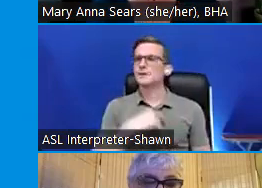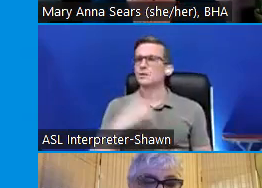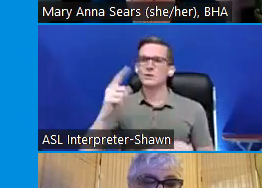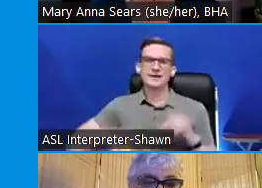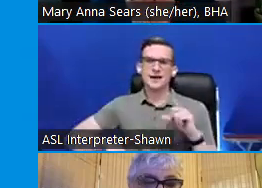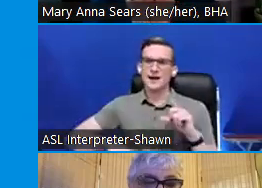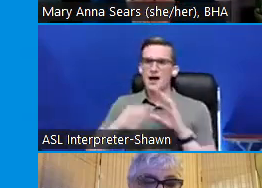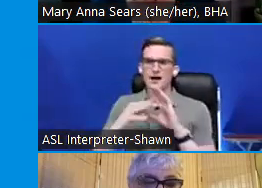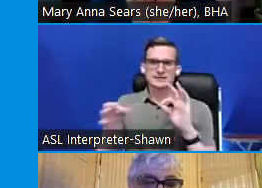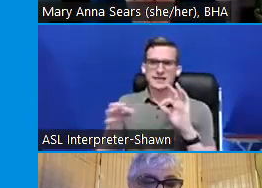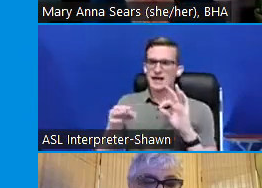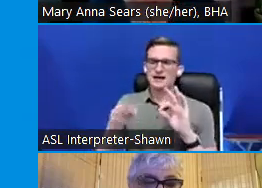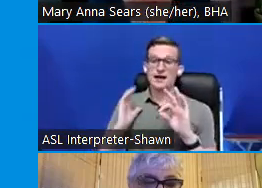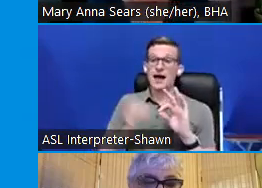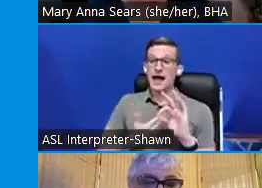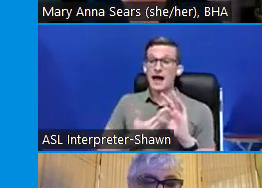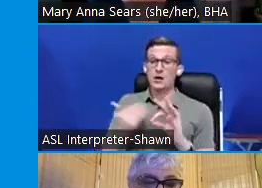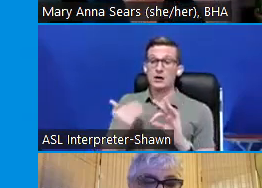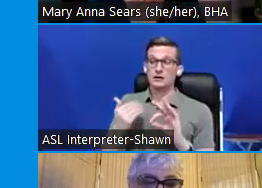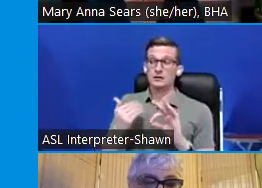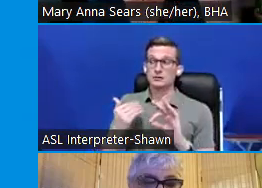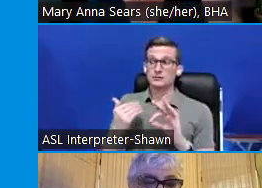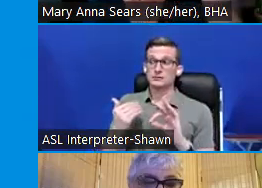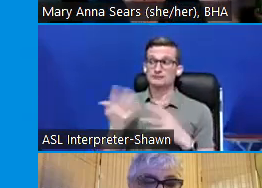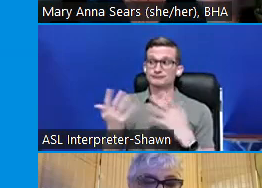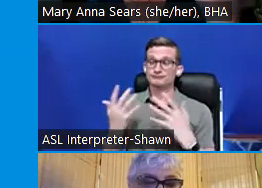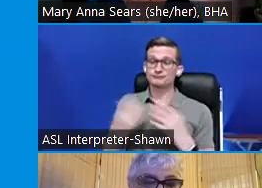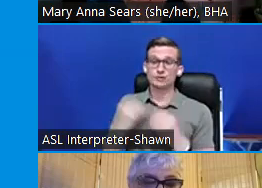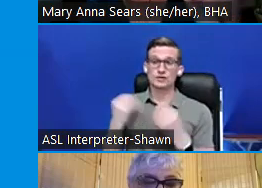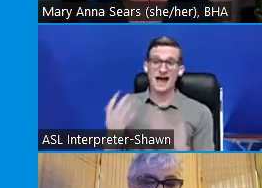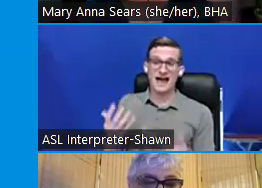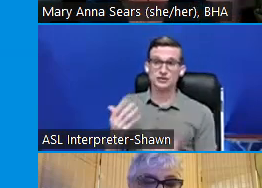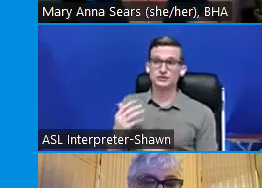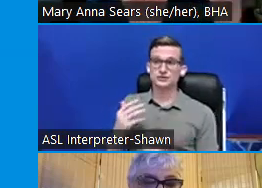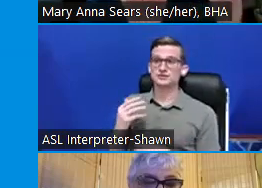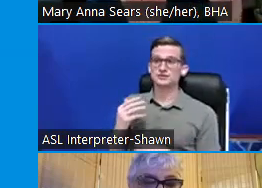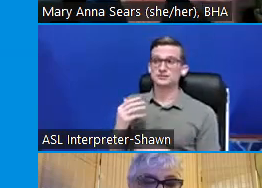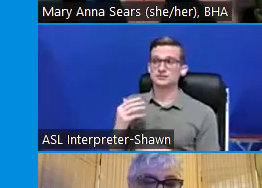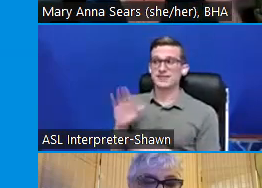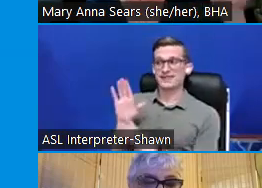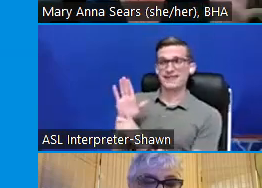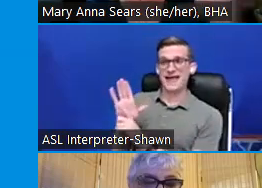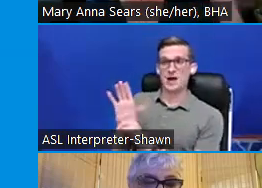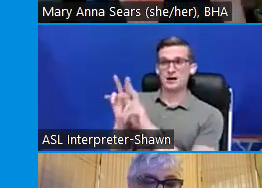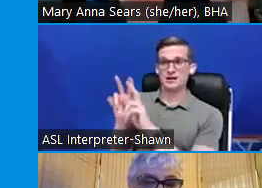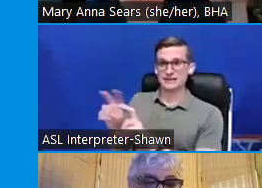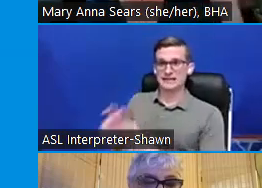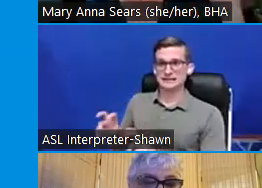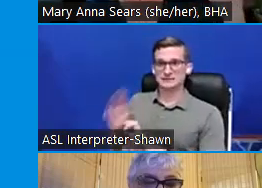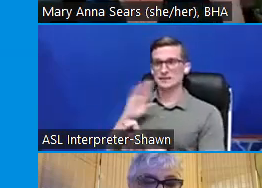providers are able to, we're not able to say that what the provider assessment says will ever trump